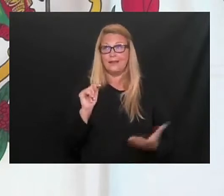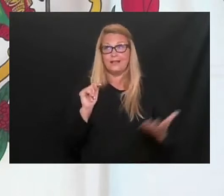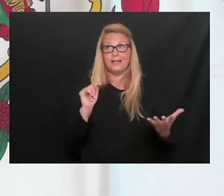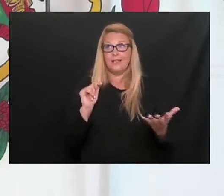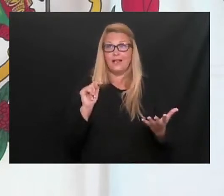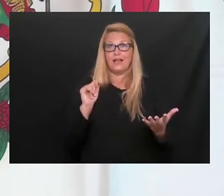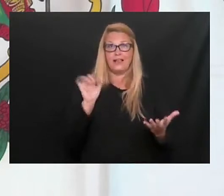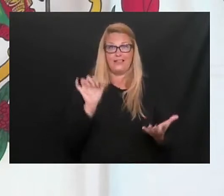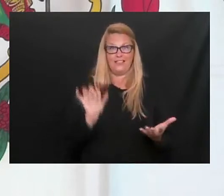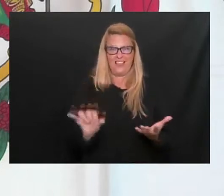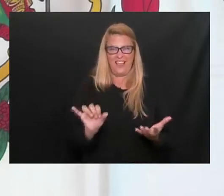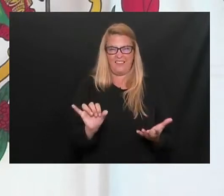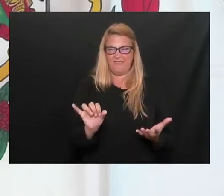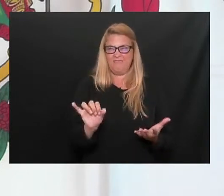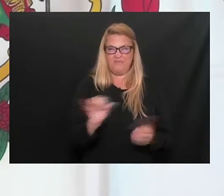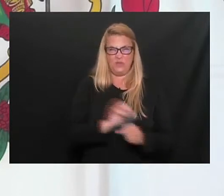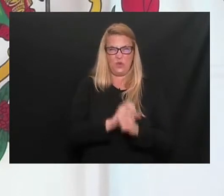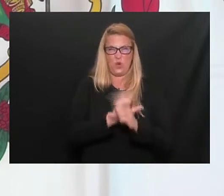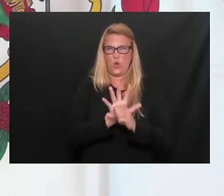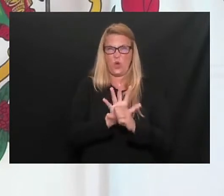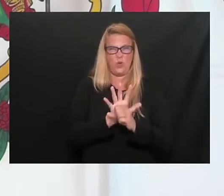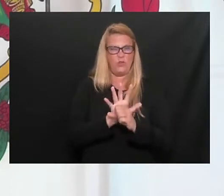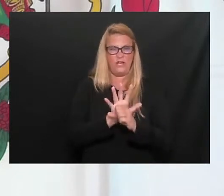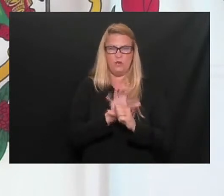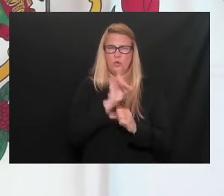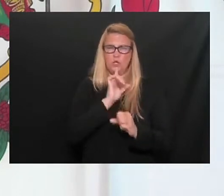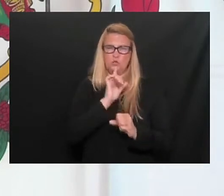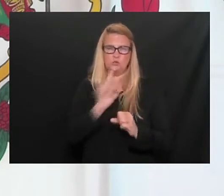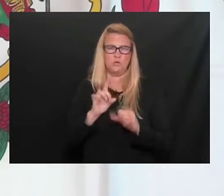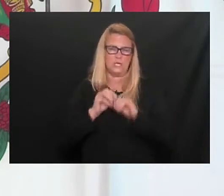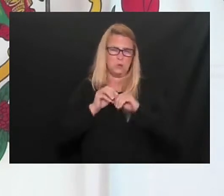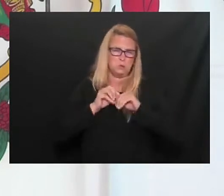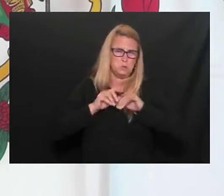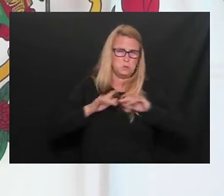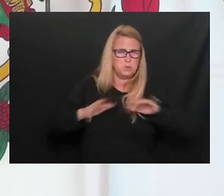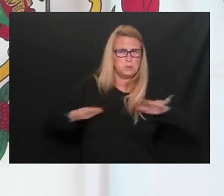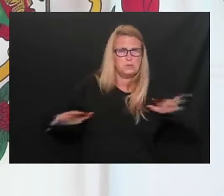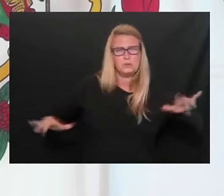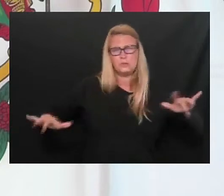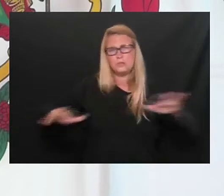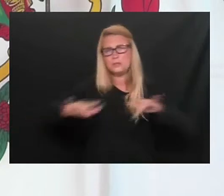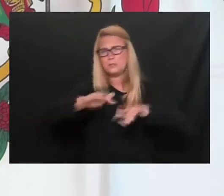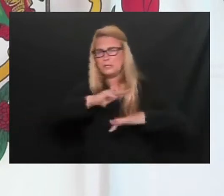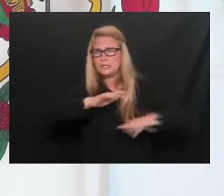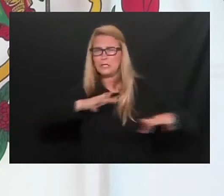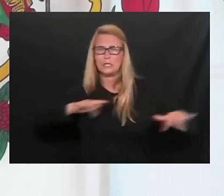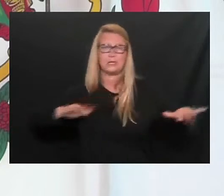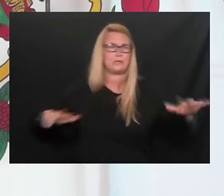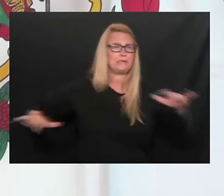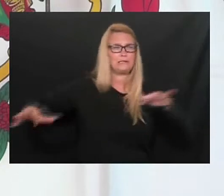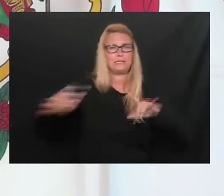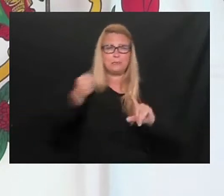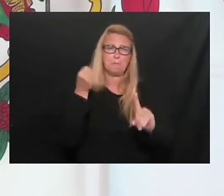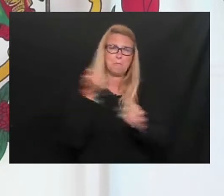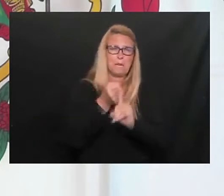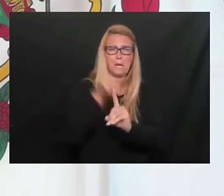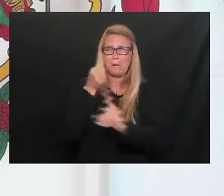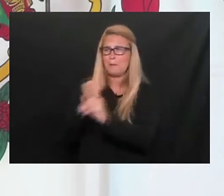standpoint that this thing was just ravaging all across, you know, our nursing homes and the elderly and on, you